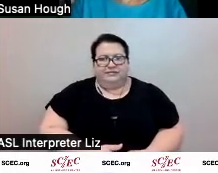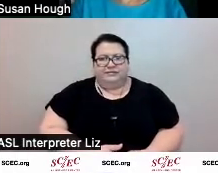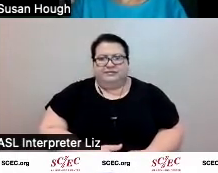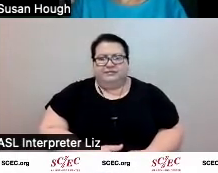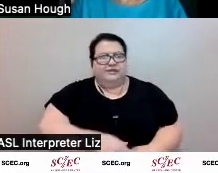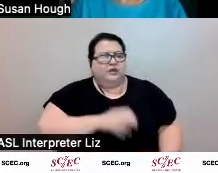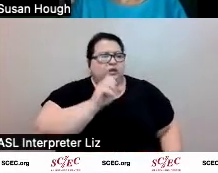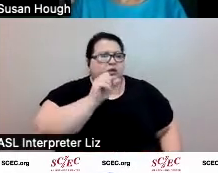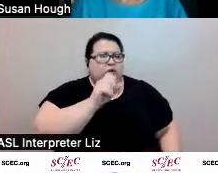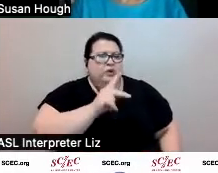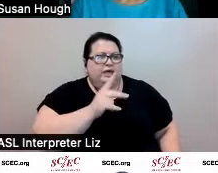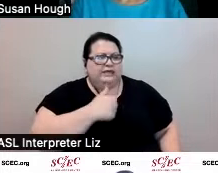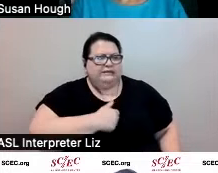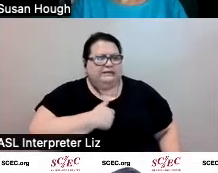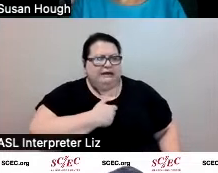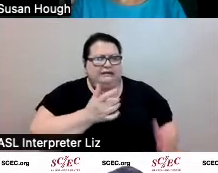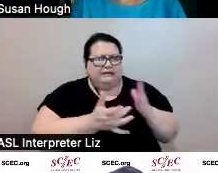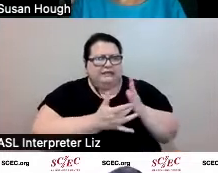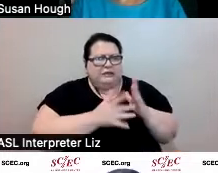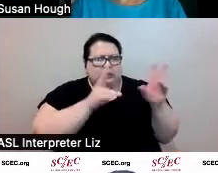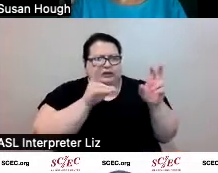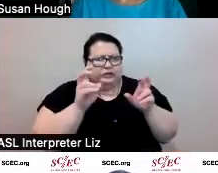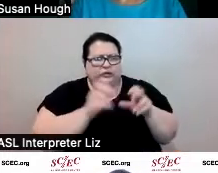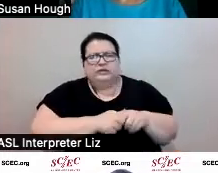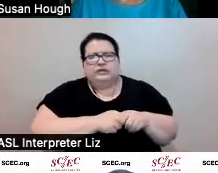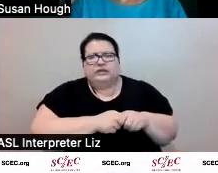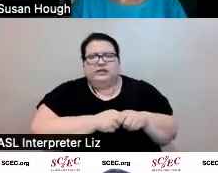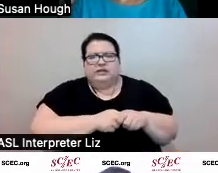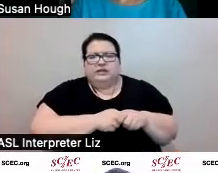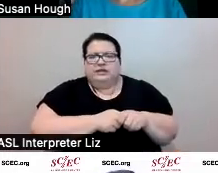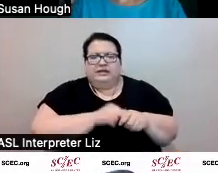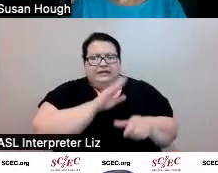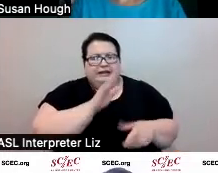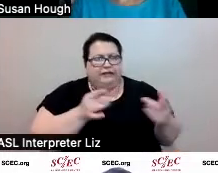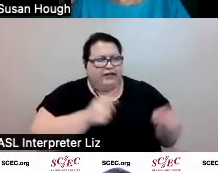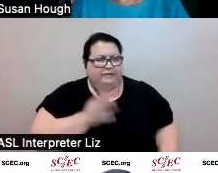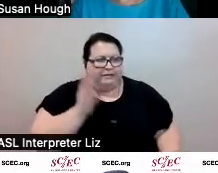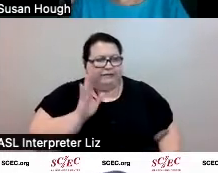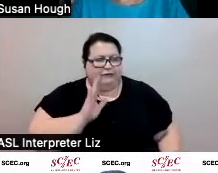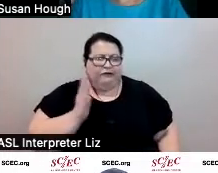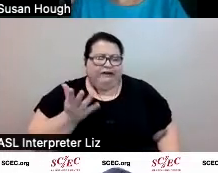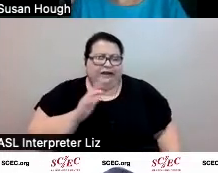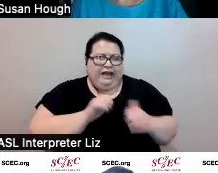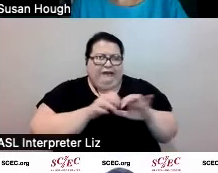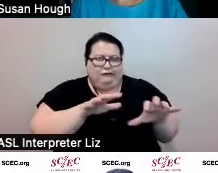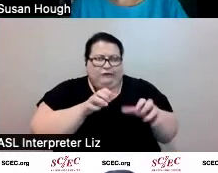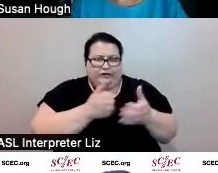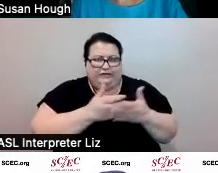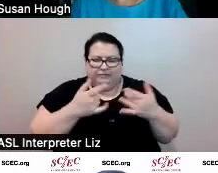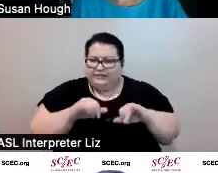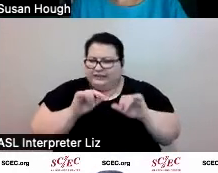Okay, and sorry about the technical issues. I've never had that happen before, the way that it froze on everything, yet still kept